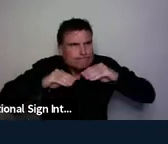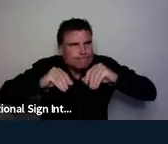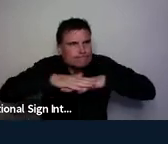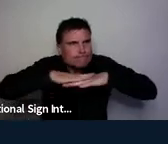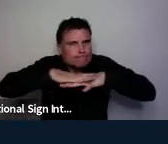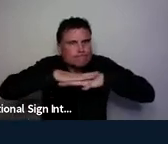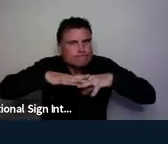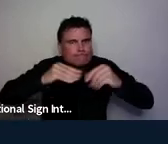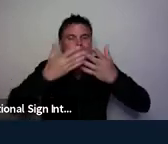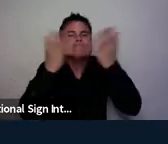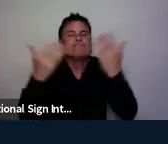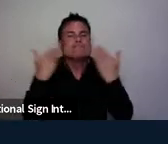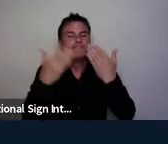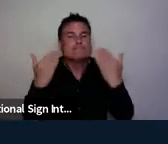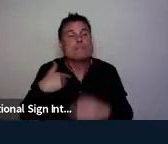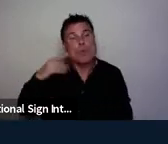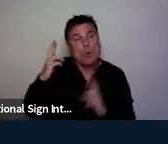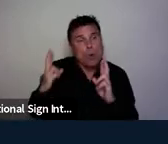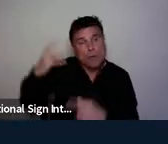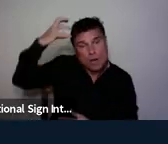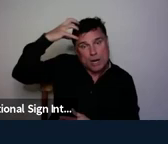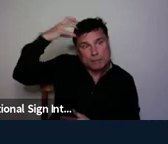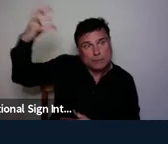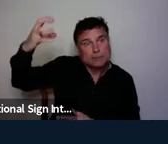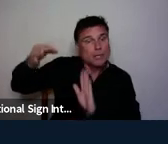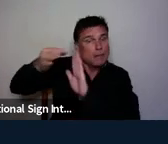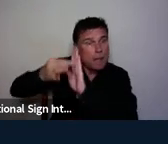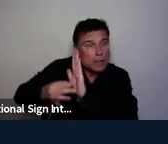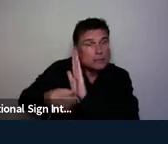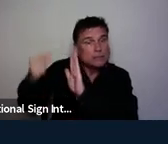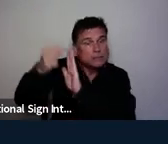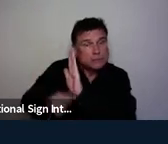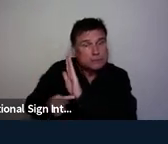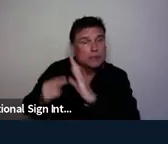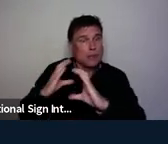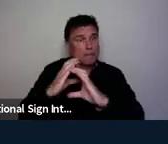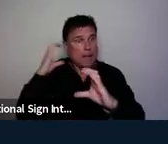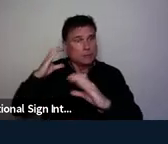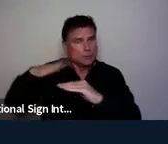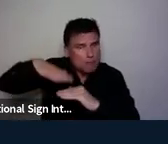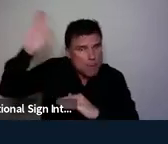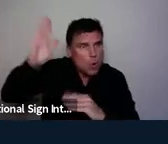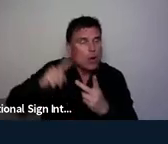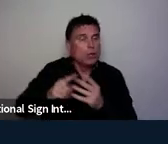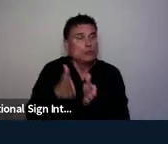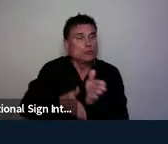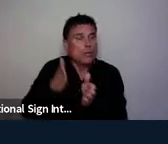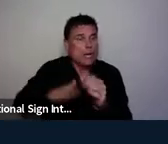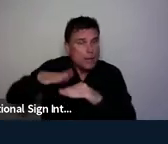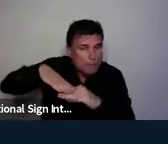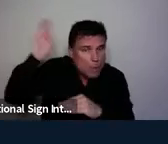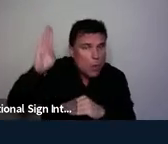can ensure that the public transportation is safe and comfortable, that it encourages more people to use it, as well as